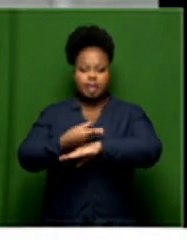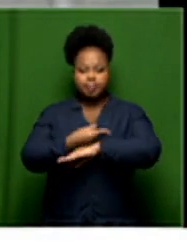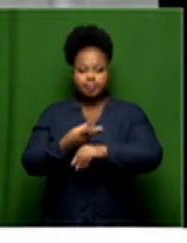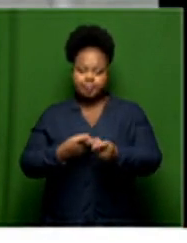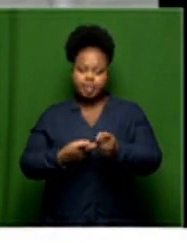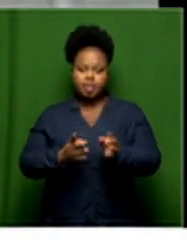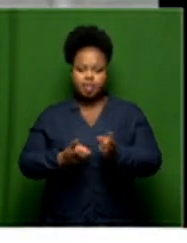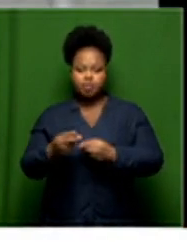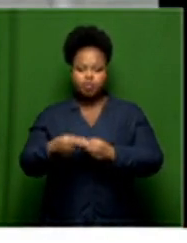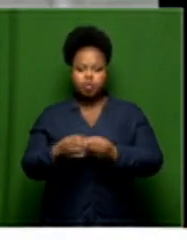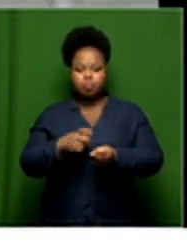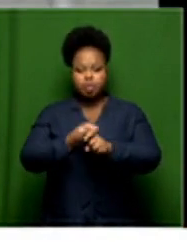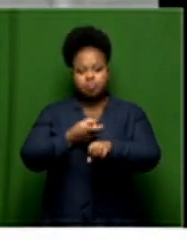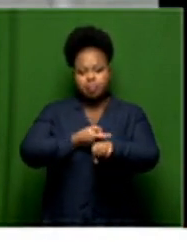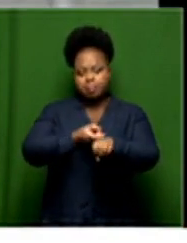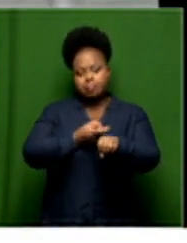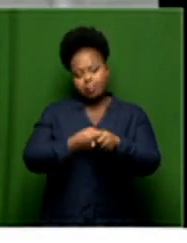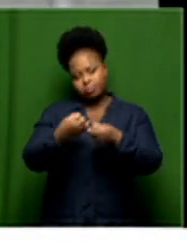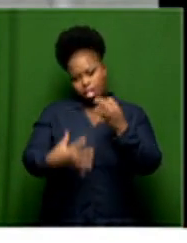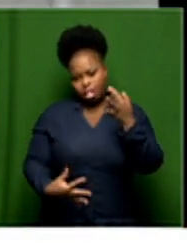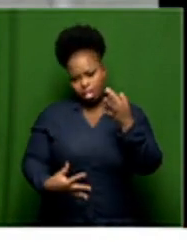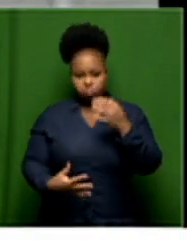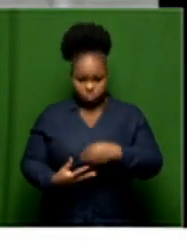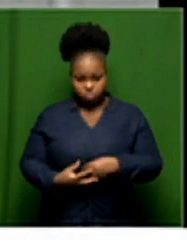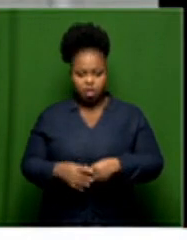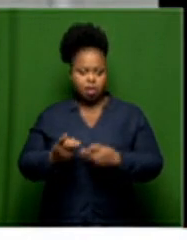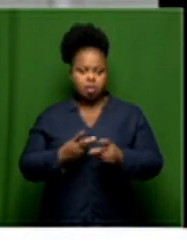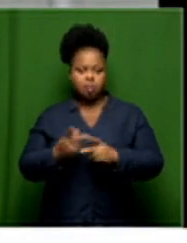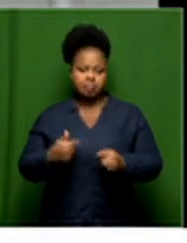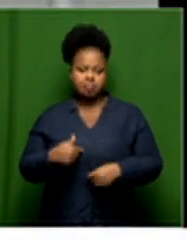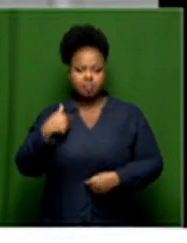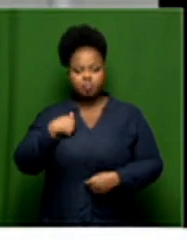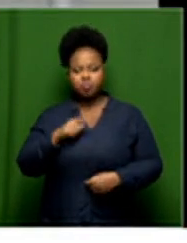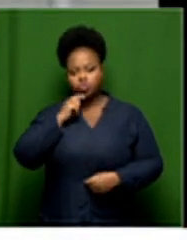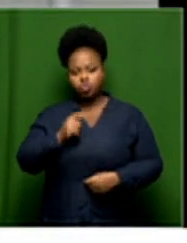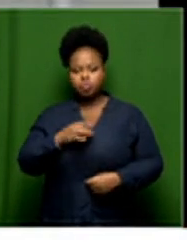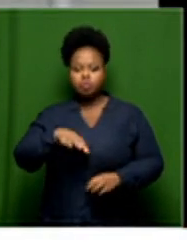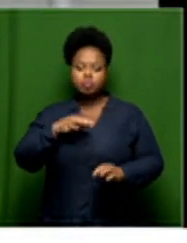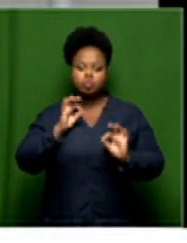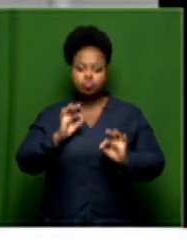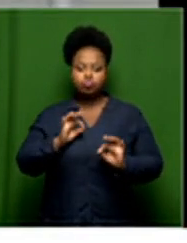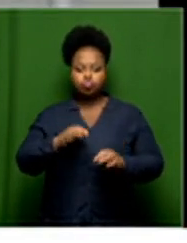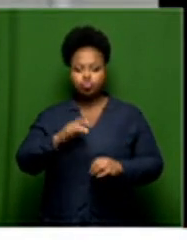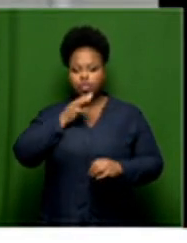and the roast potatoes and the tzatziki's and all of that goes with it. But I'm going to have a traditional English